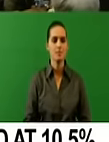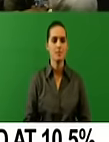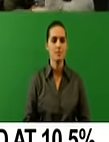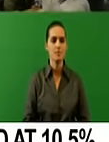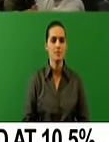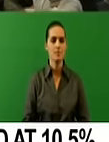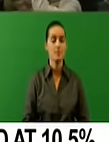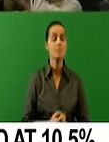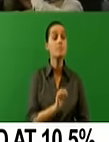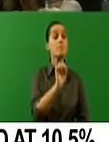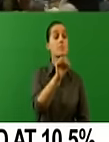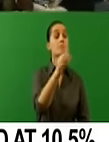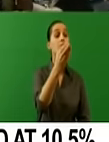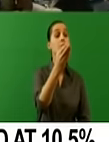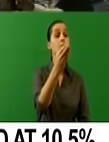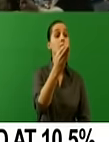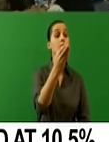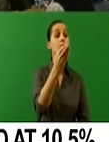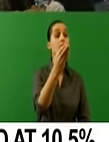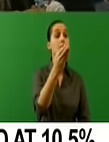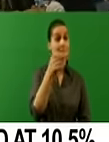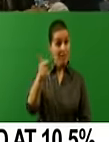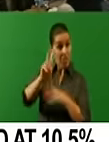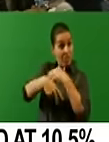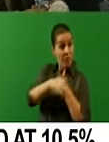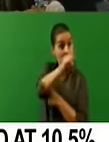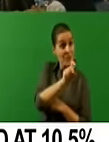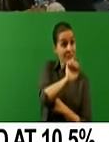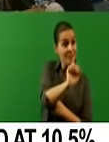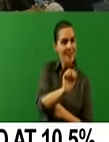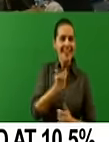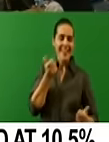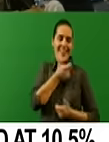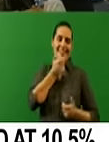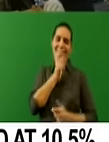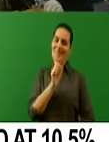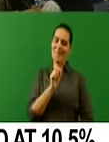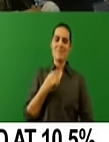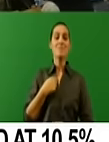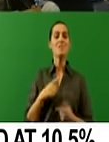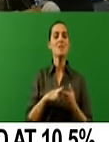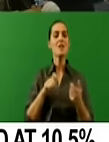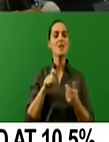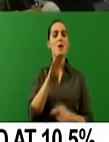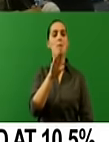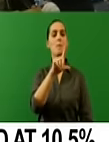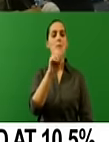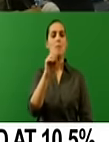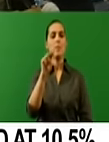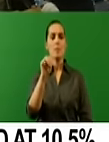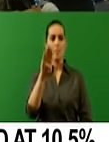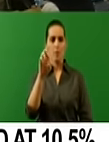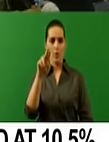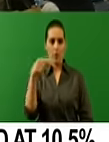Yes, ma'am. Funeko didn't steal your question. I'm Khalang Bata from Bloomberg, Governor. Given that you've